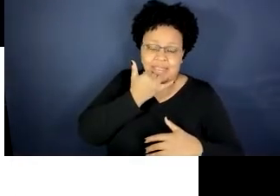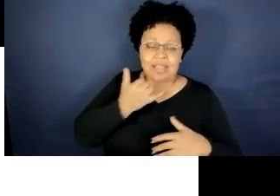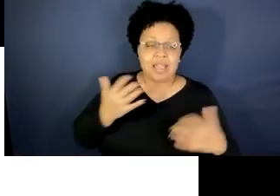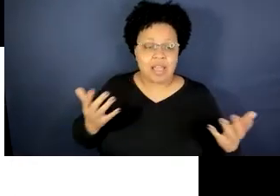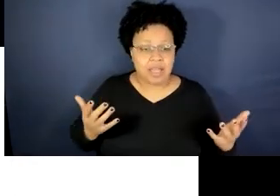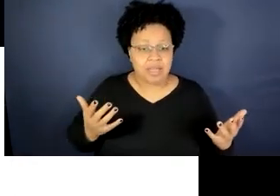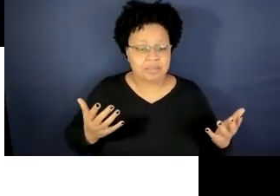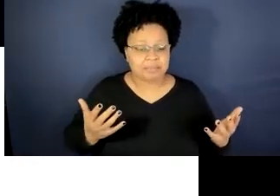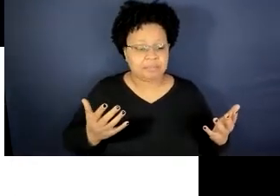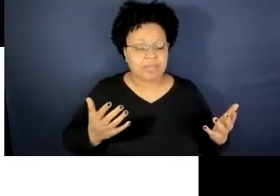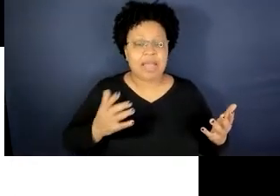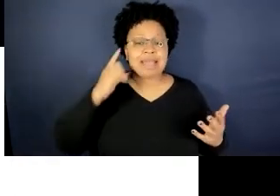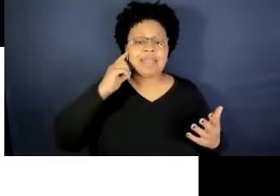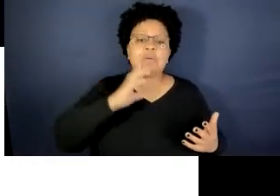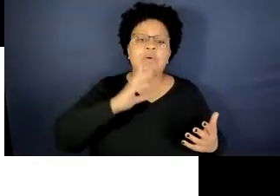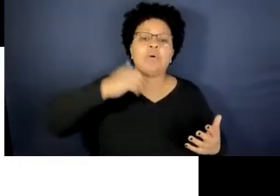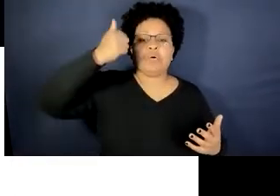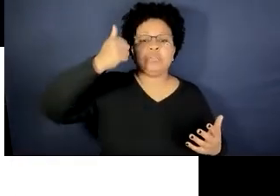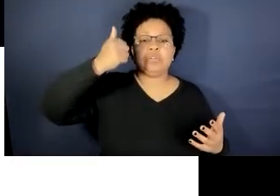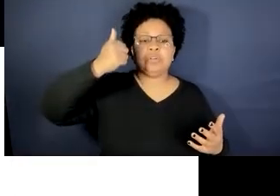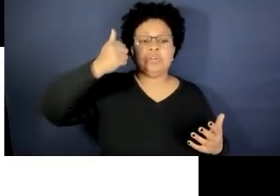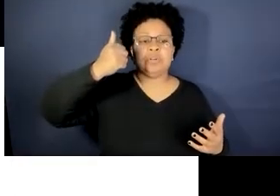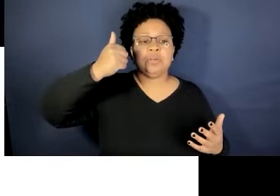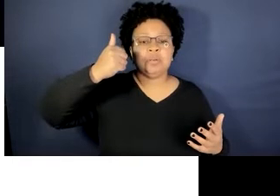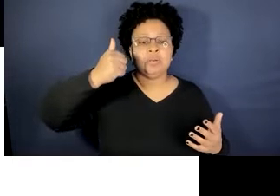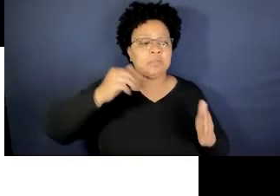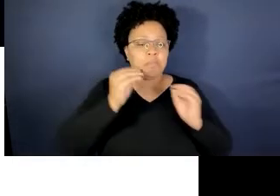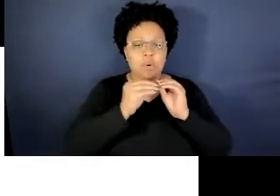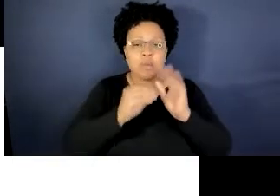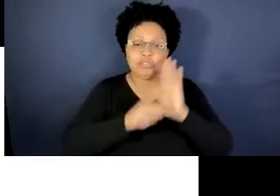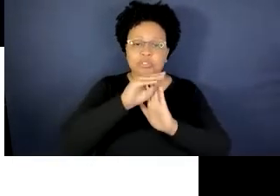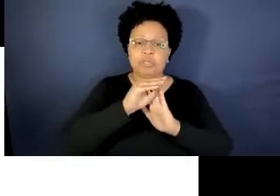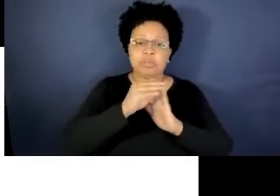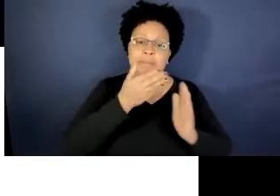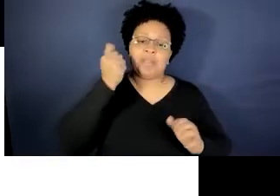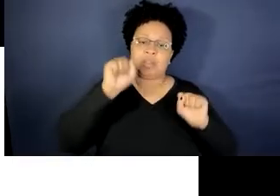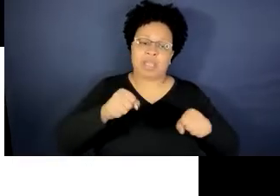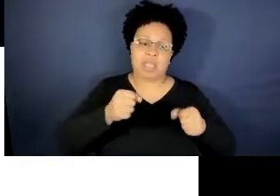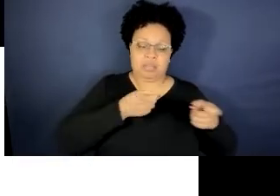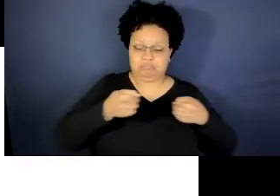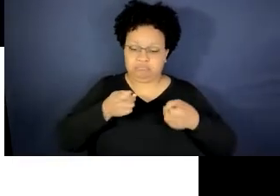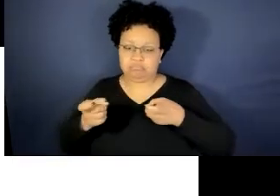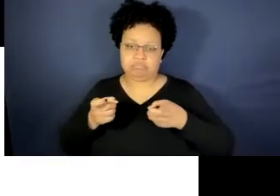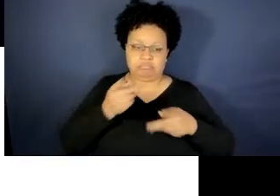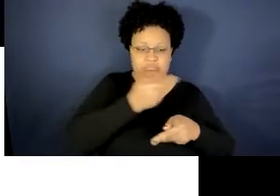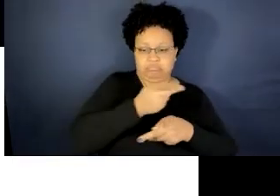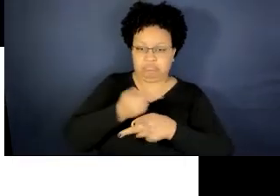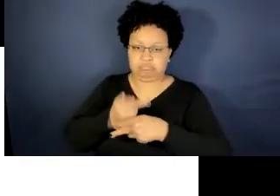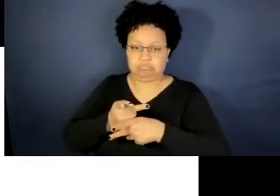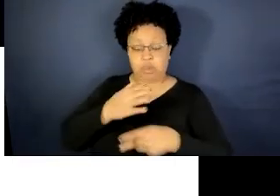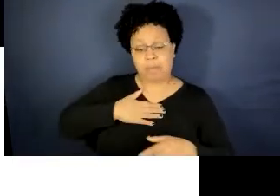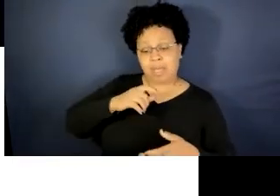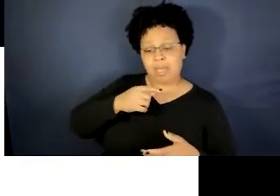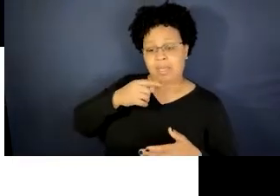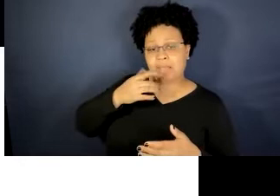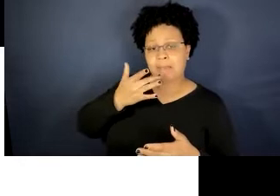because the older you are, the better you can handle things. So, and I know my birthday in March